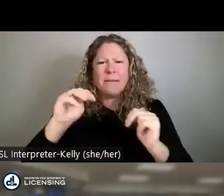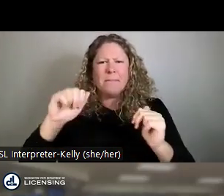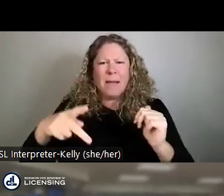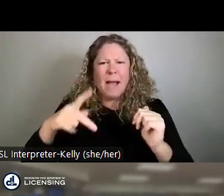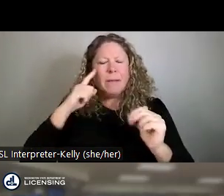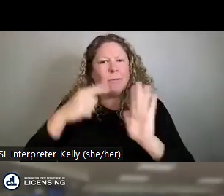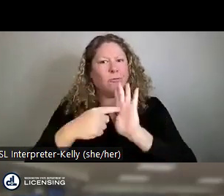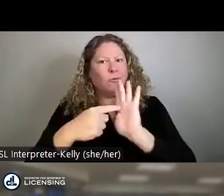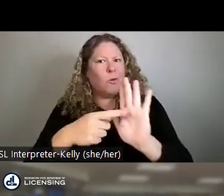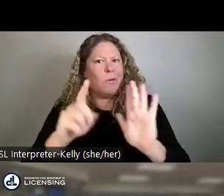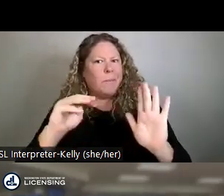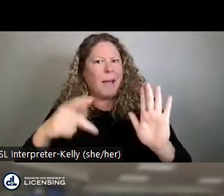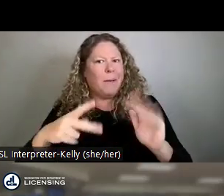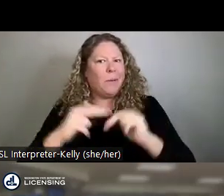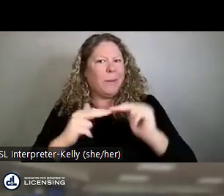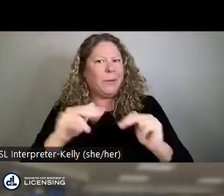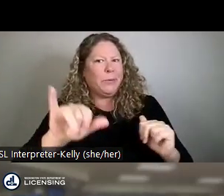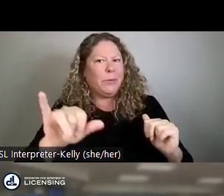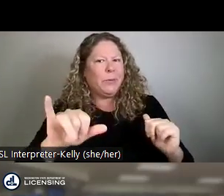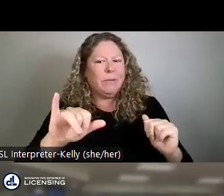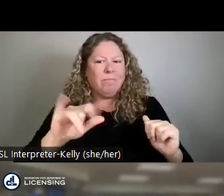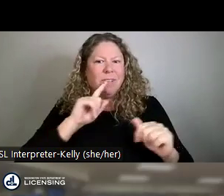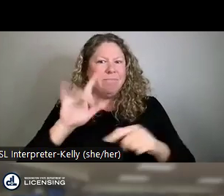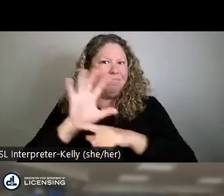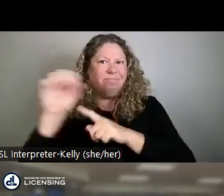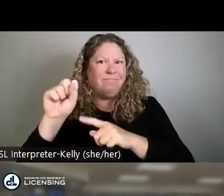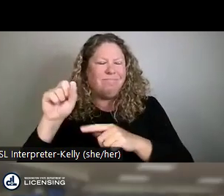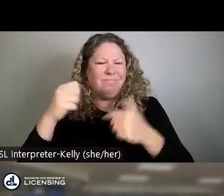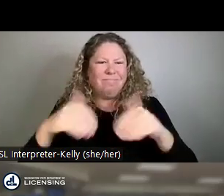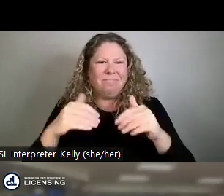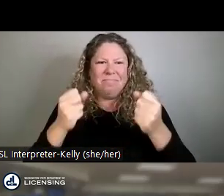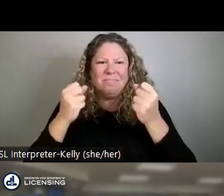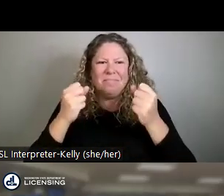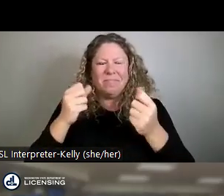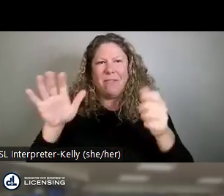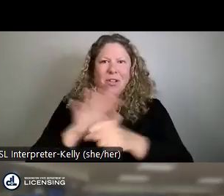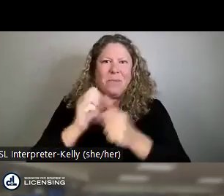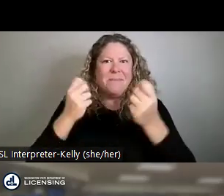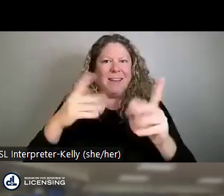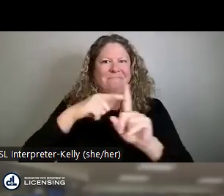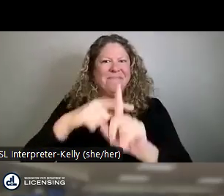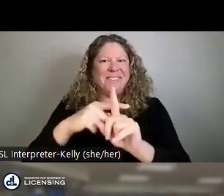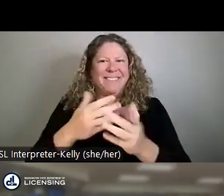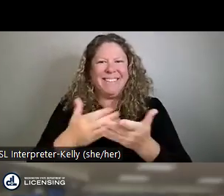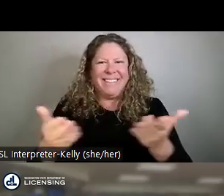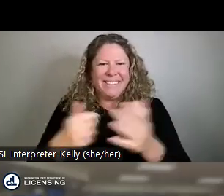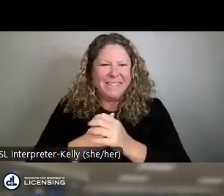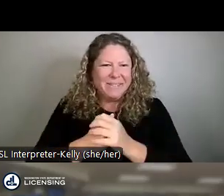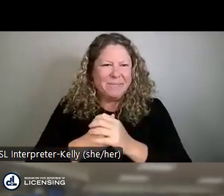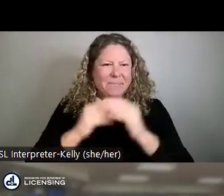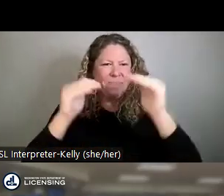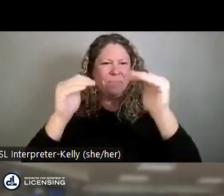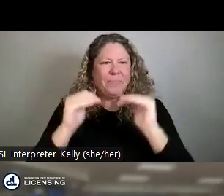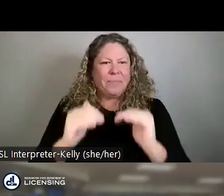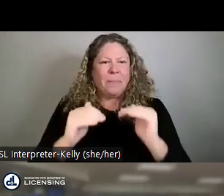map that we built as well. It's fantastic, full of all of the good things that make up a great customer journey map. And then we'll talk